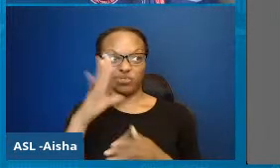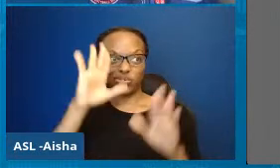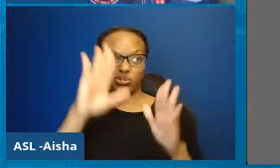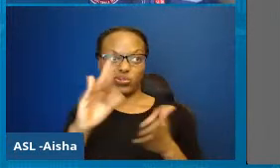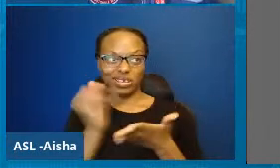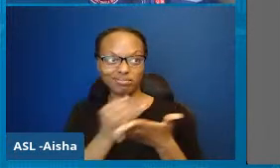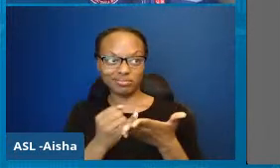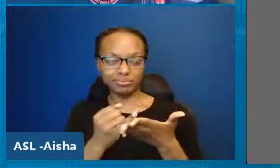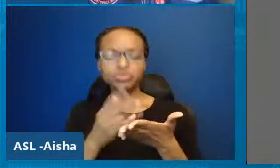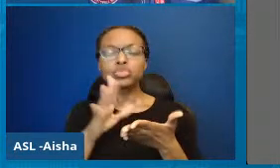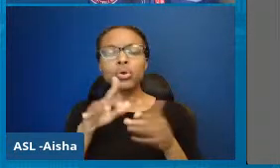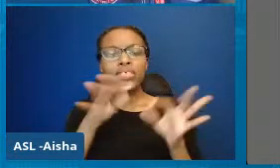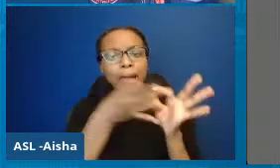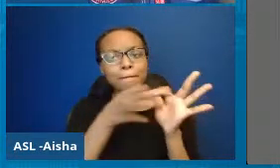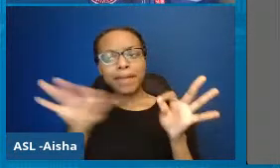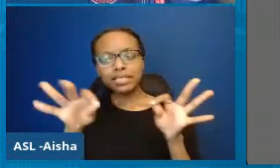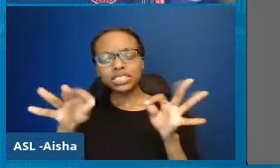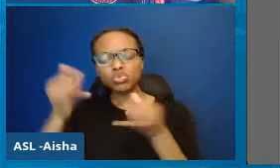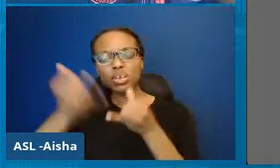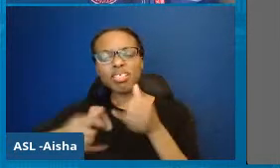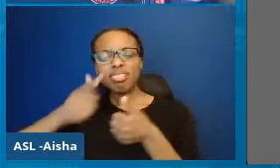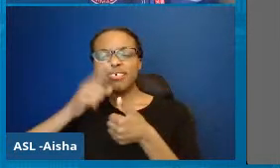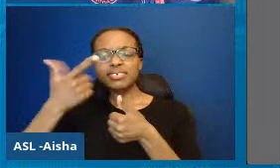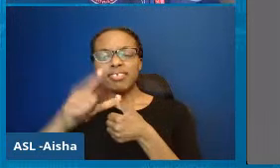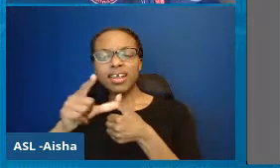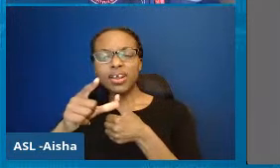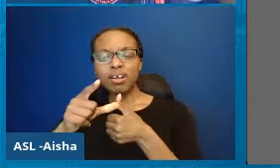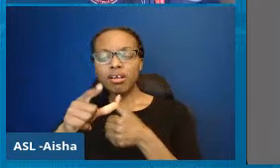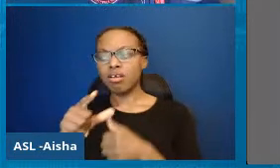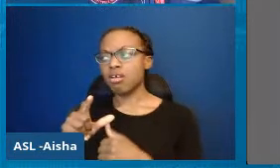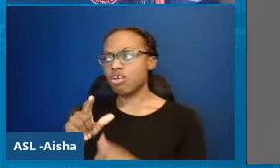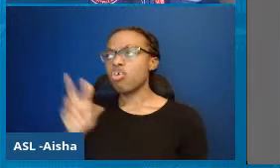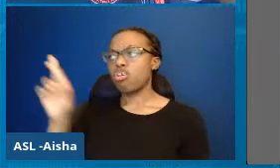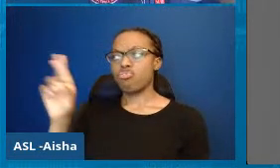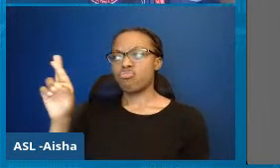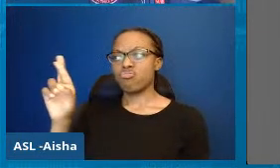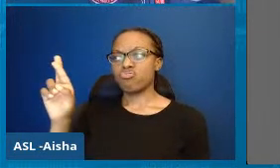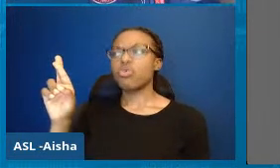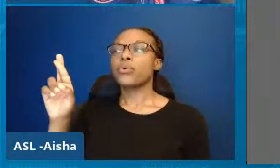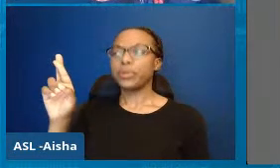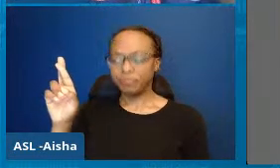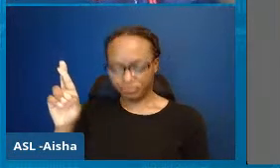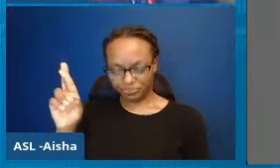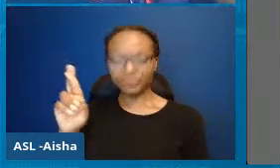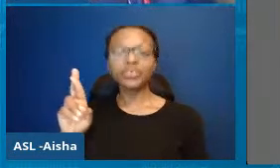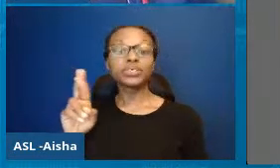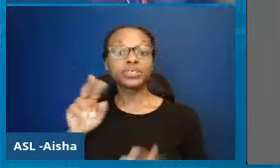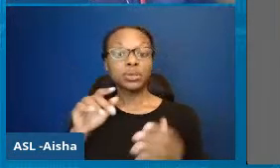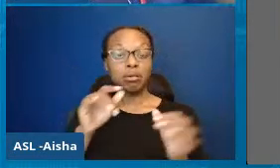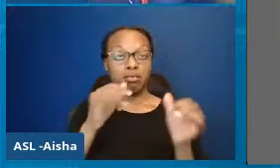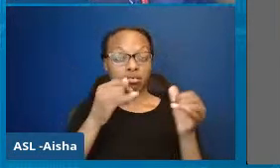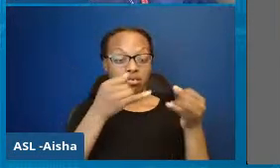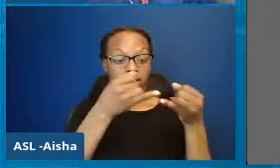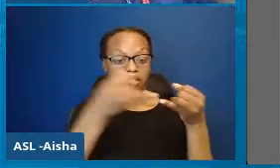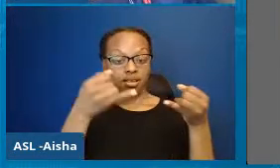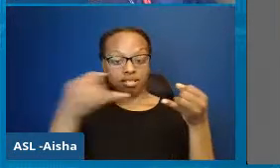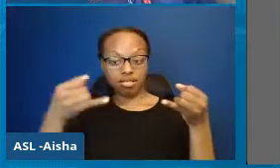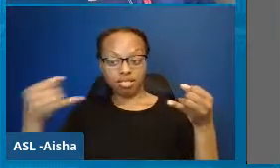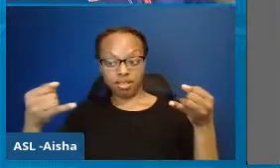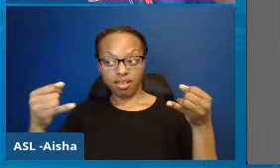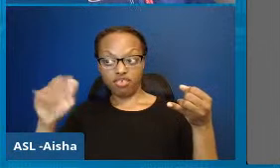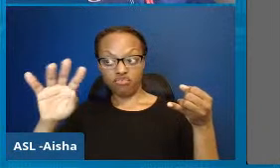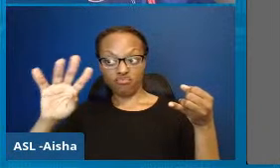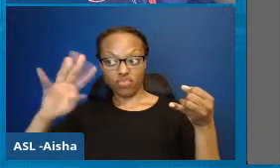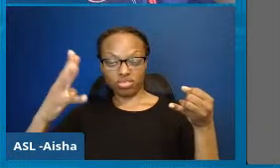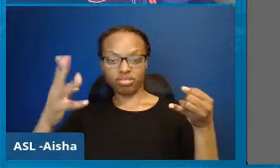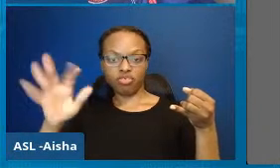message you just made, John? R. Okay, so we're going to put that in blank number 4 back on our instructions. All right,